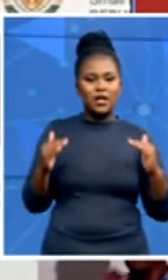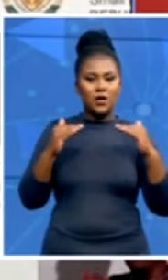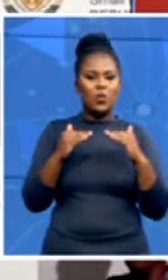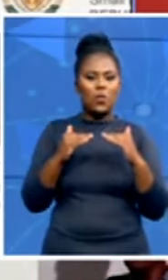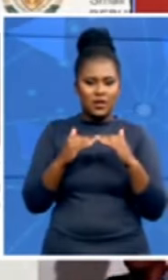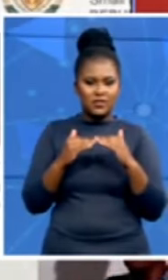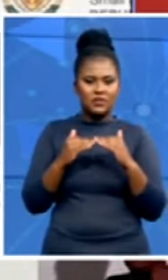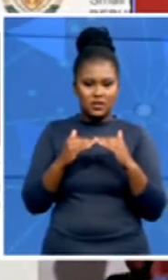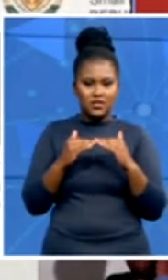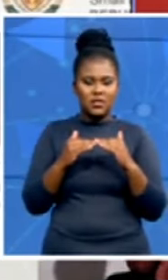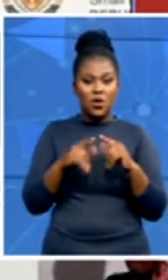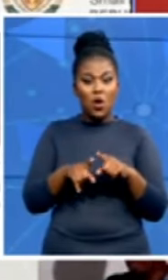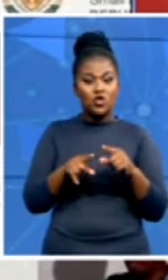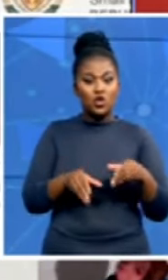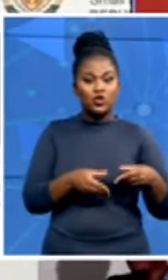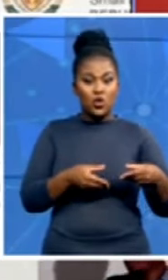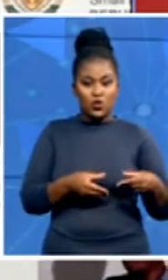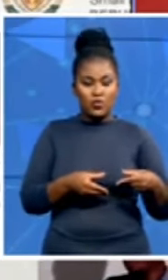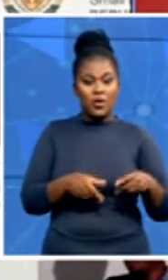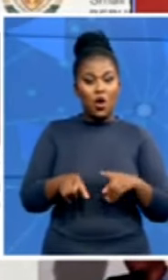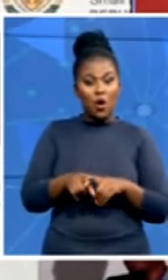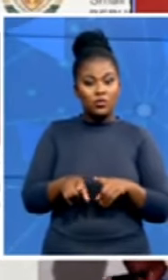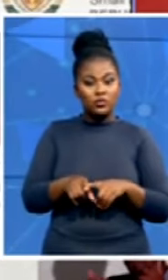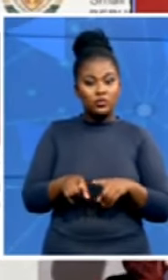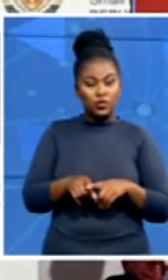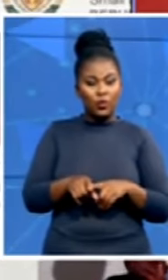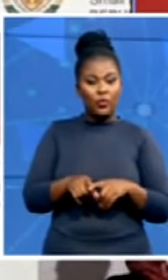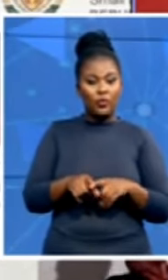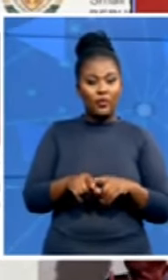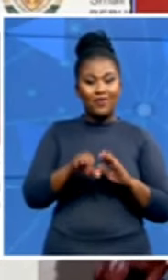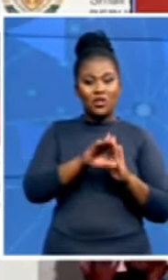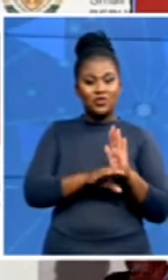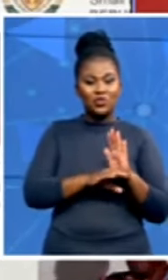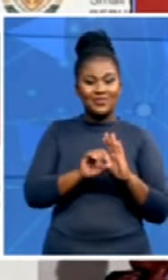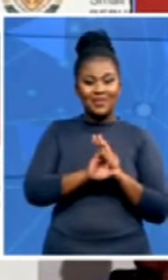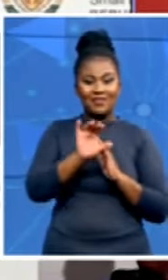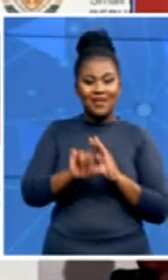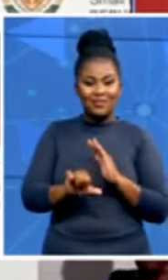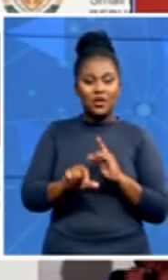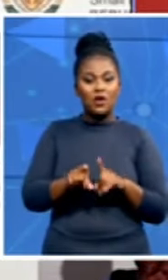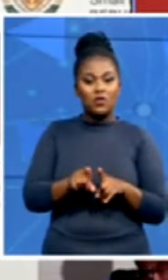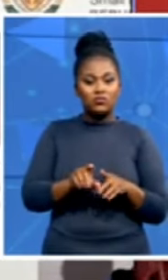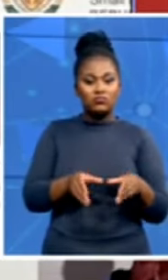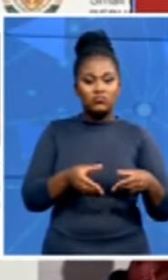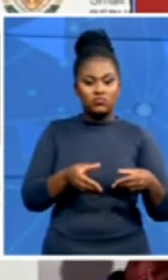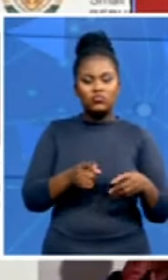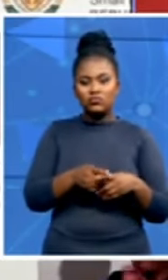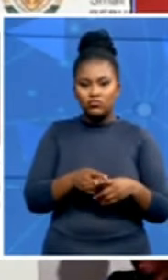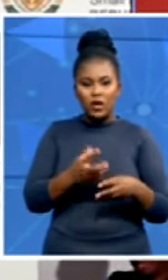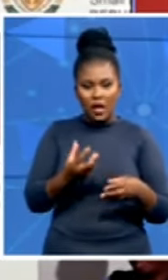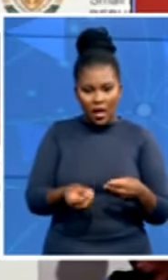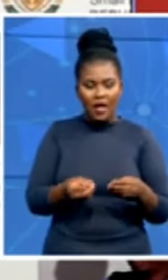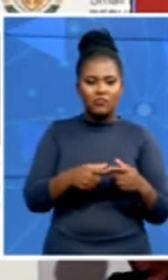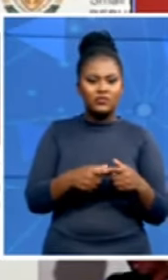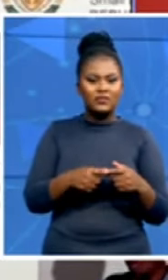Constitution of South Africa talks to that. And any other document, whether you go to the National Development Plan and everything, it talks us about being